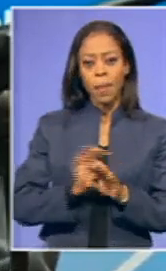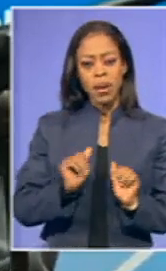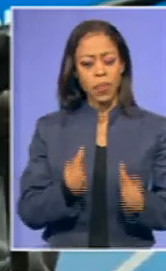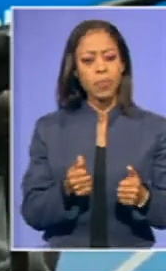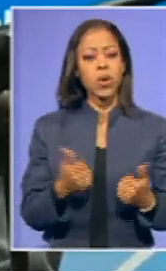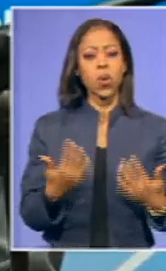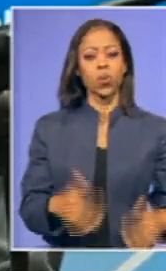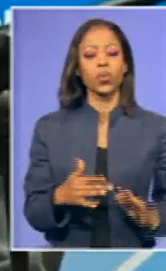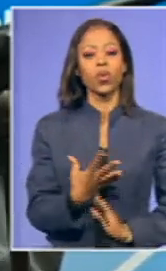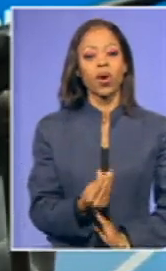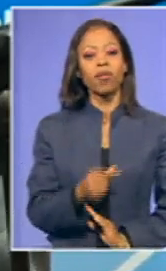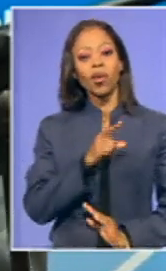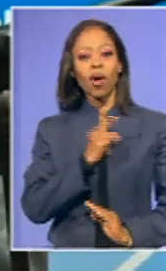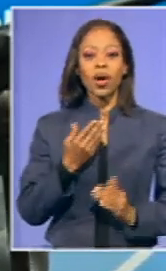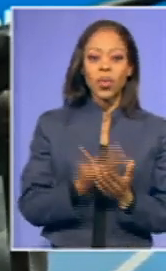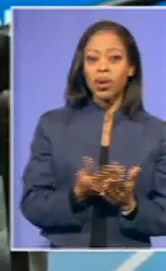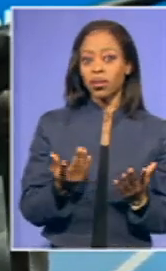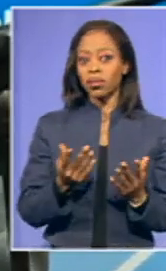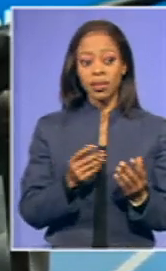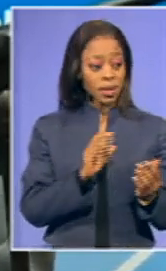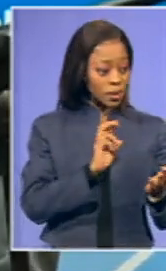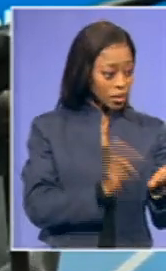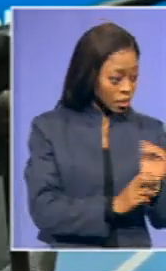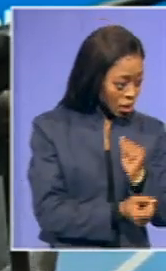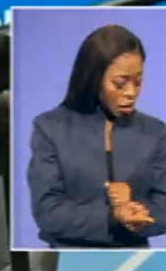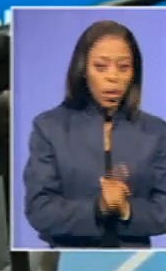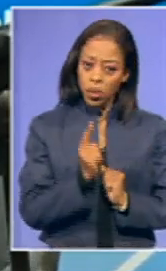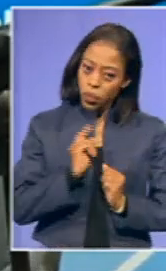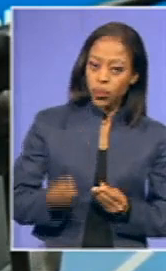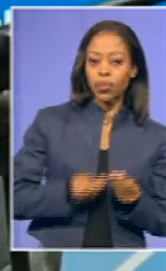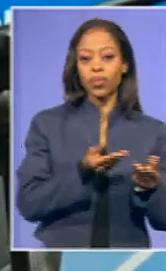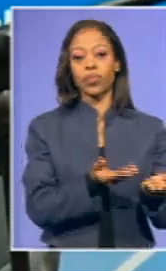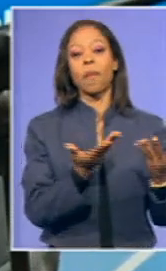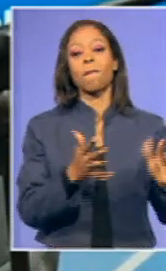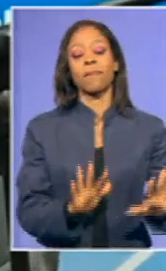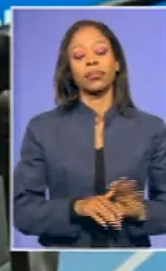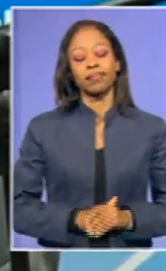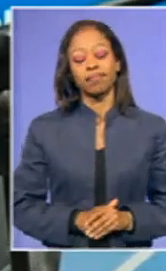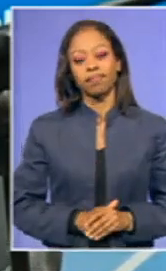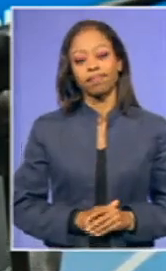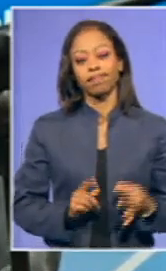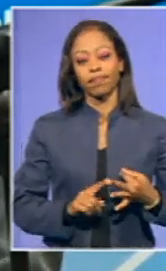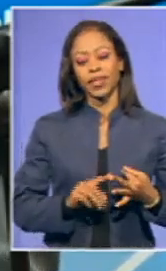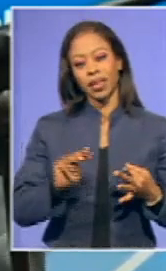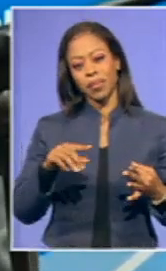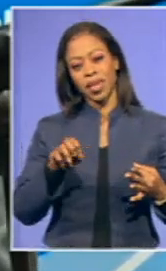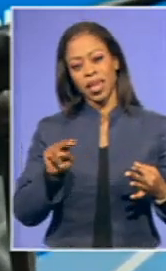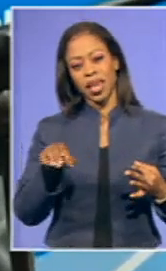We are able to rise to the occasion. On that point, and Umgeni and